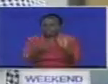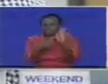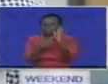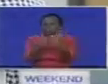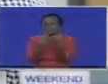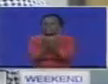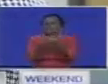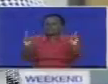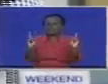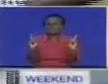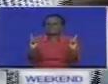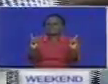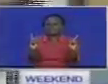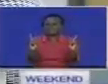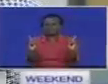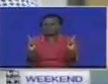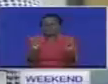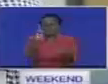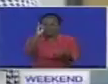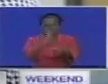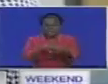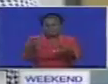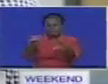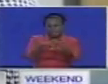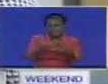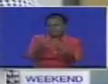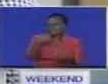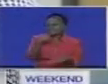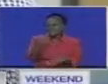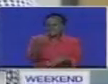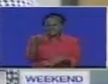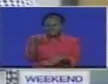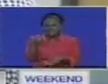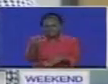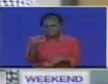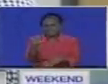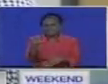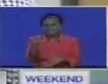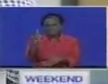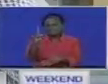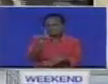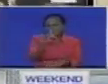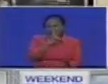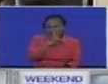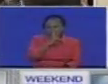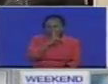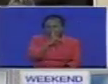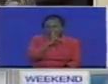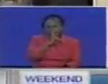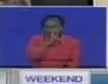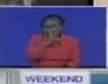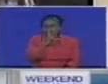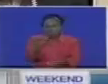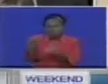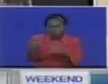democracy and all that. At the time, an ODM member had written that the D is silent in ODM. It's just an orange movement.